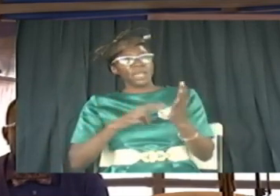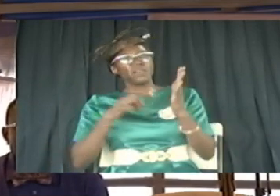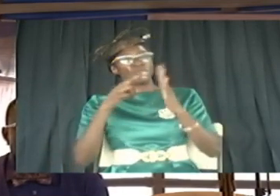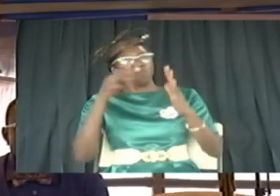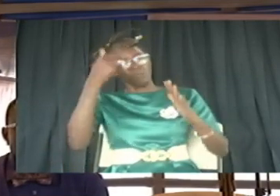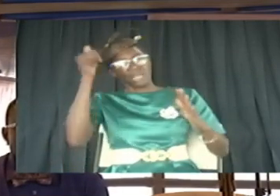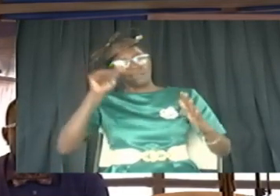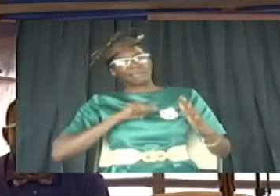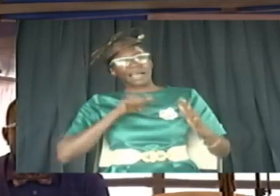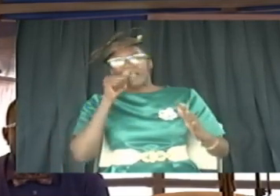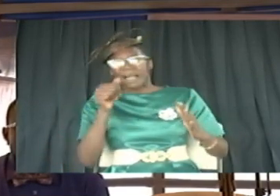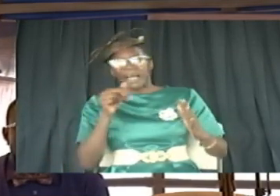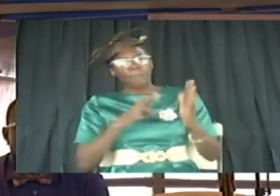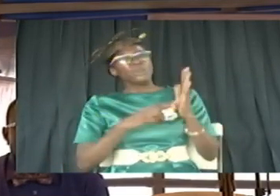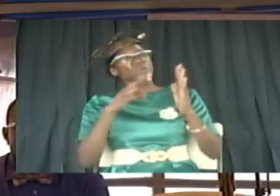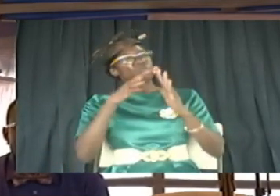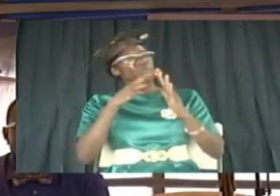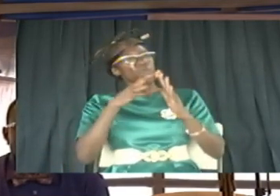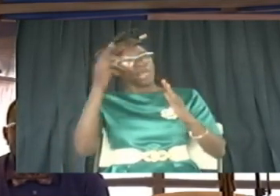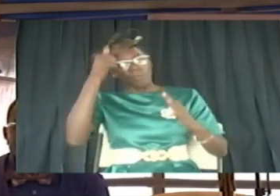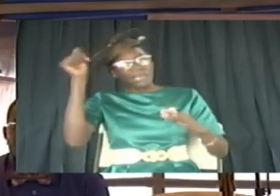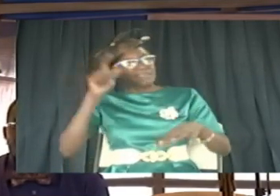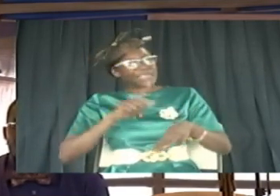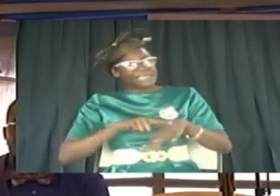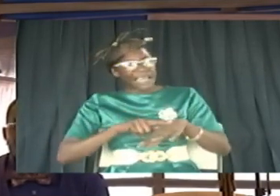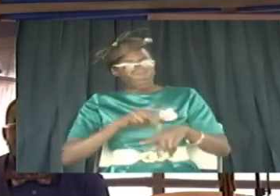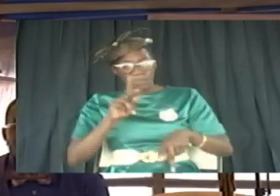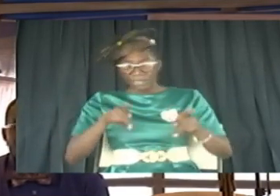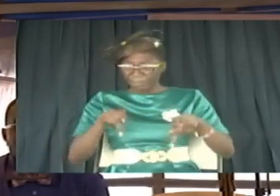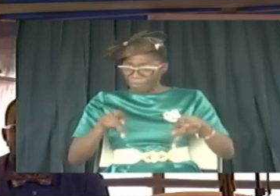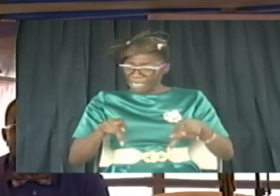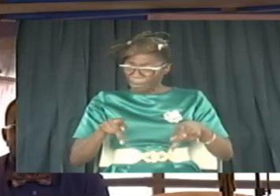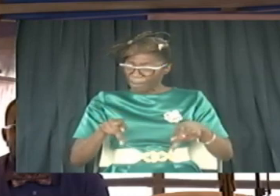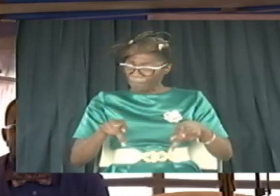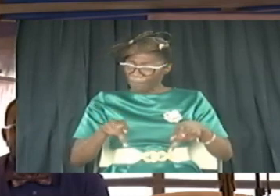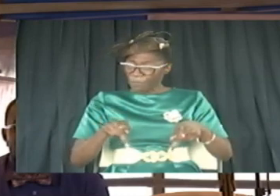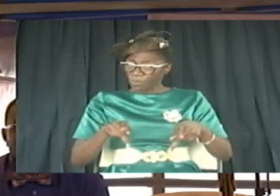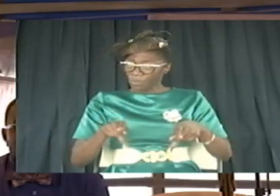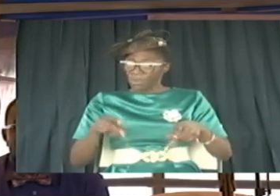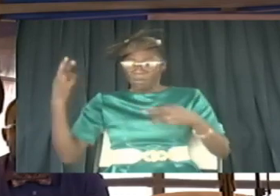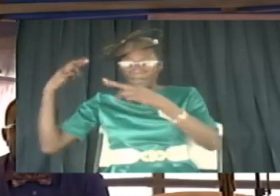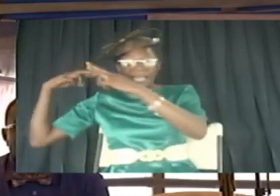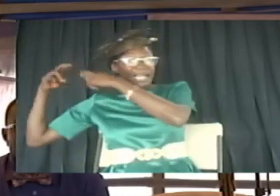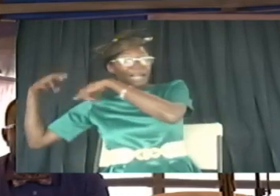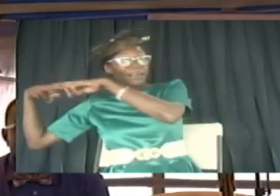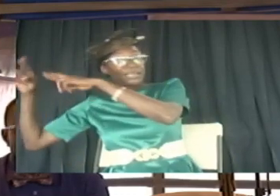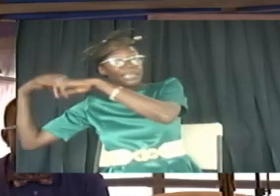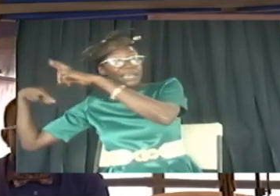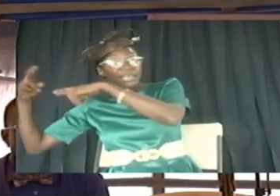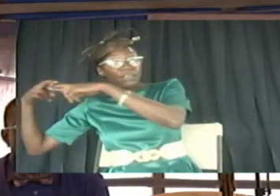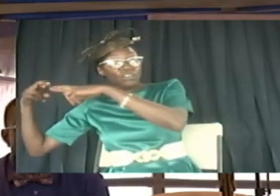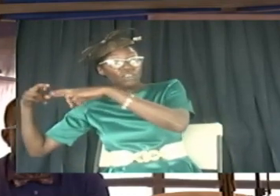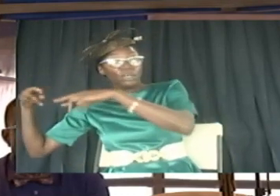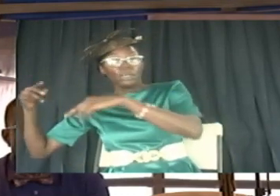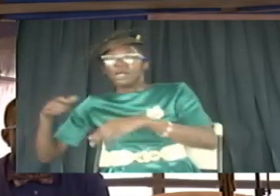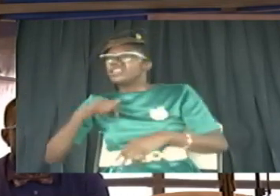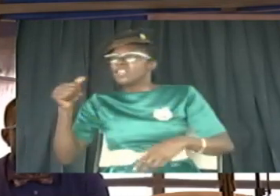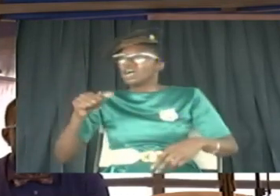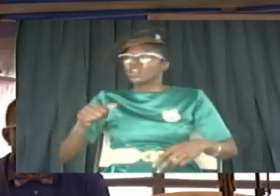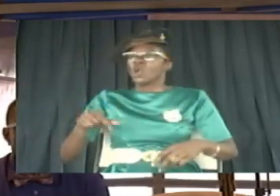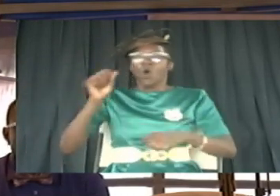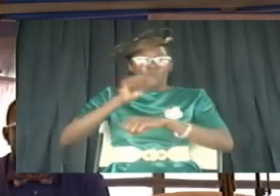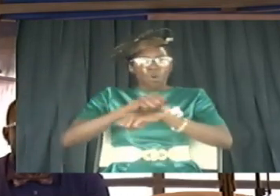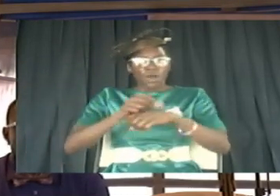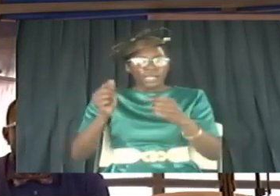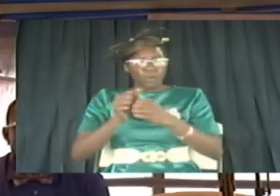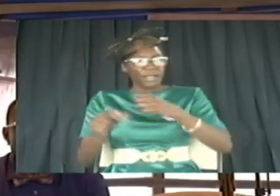when his people, his personal heritage was the people of Israel. He was not dealing with Gentiles, but he